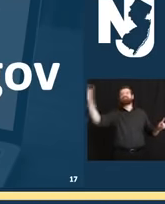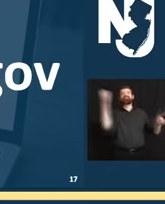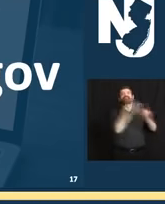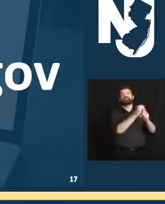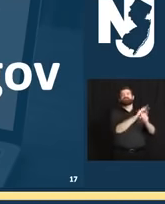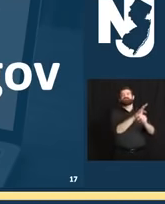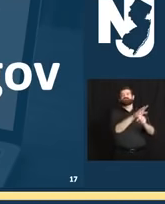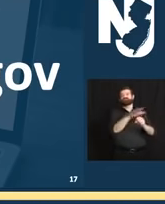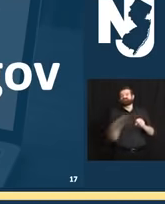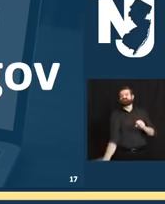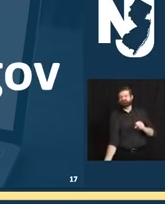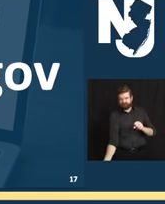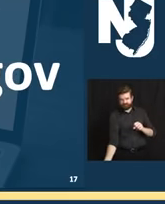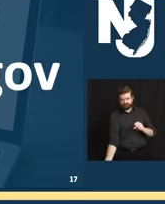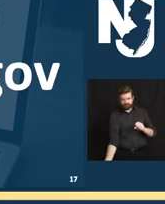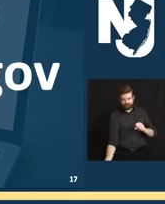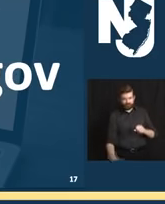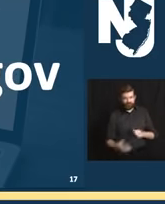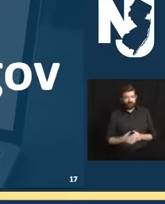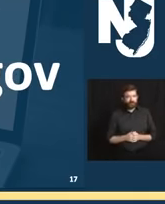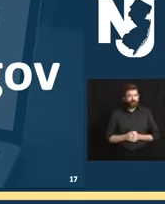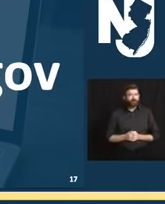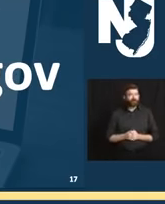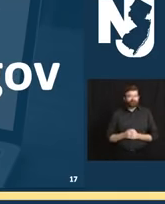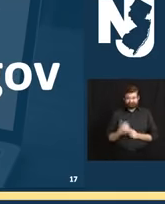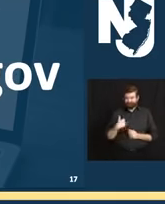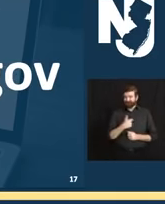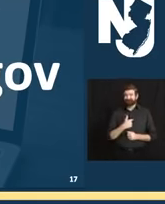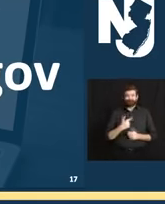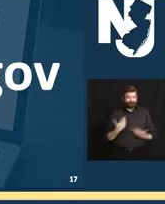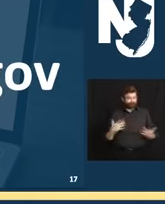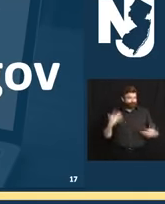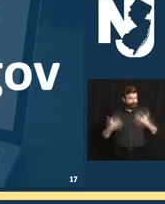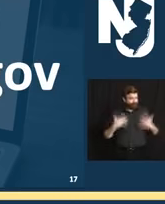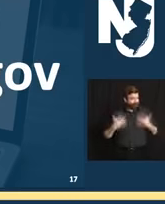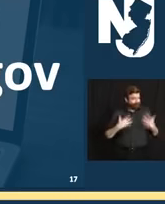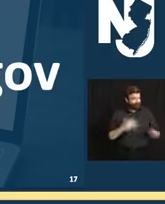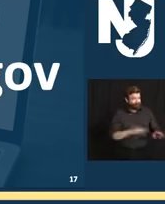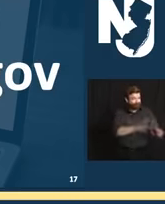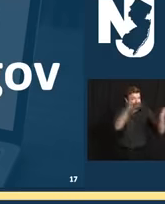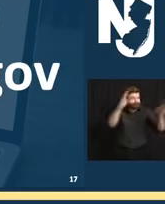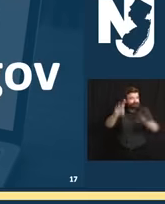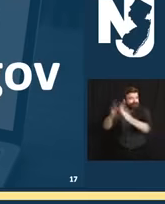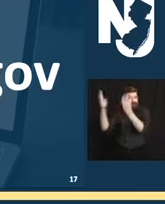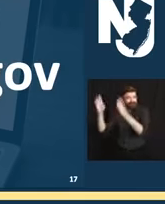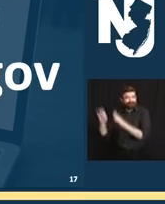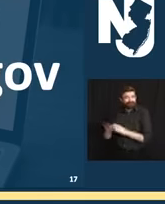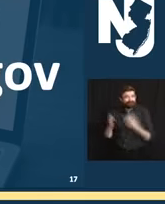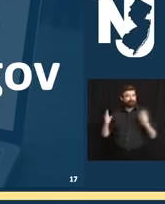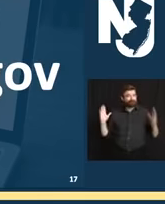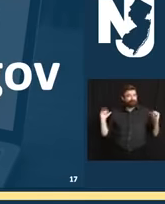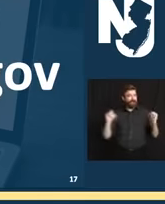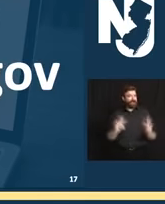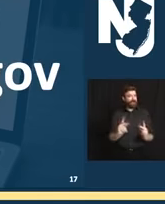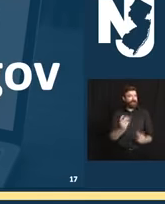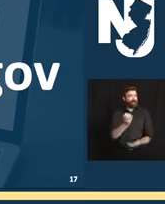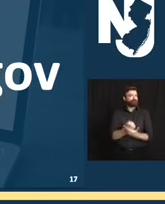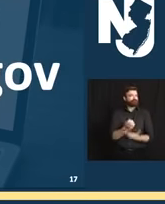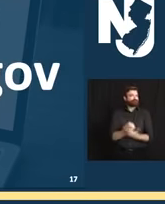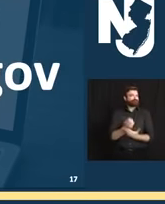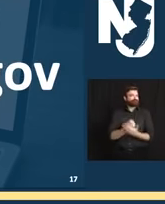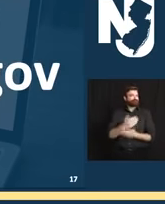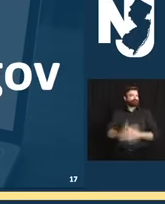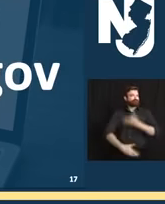enjoy the restart of our economy, we must never forget what is now nearly 13,000 brothers and sisters in our New